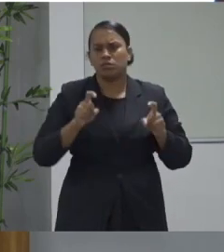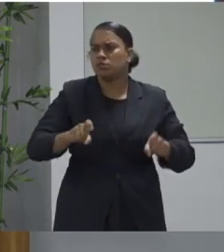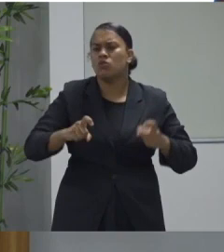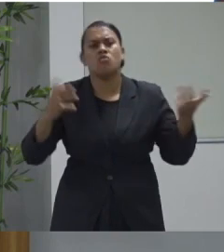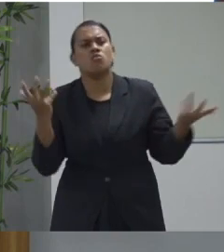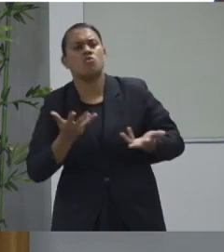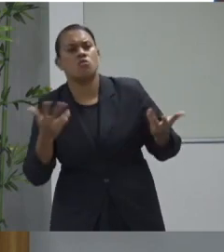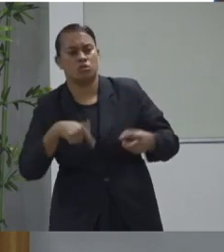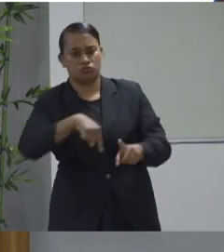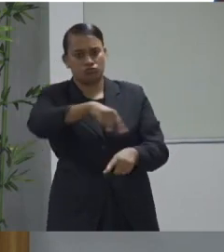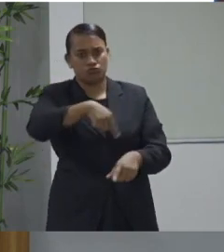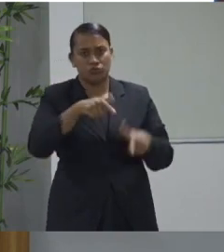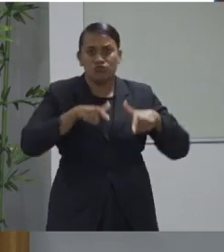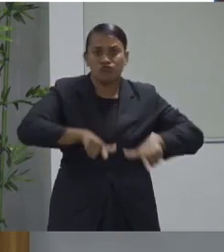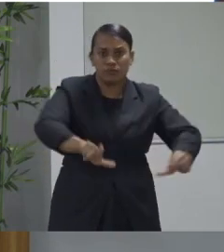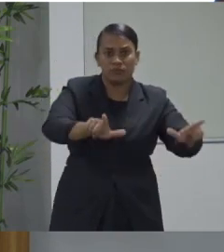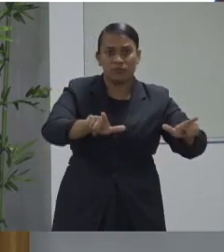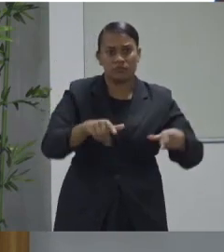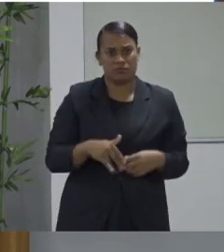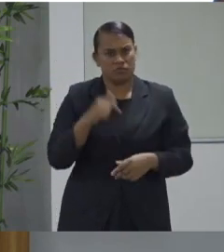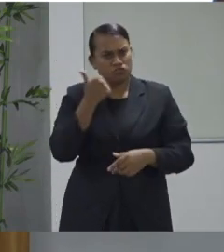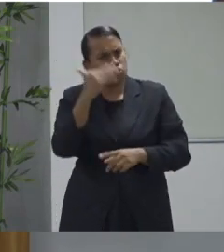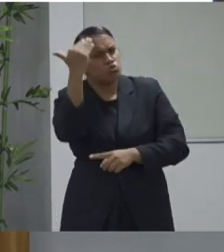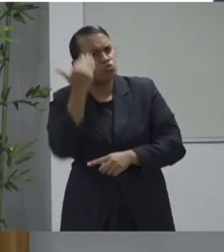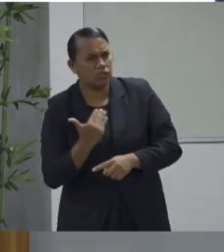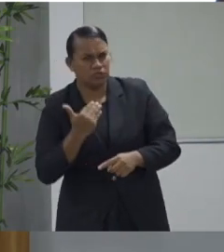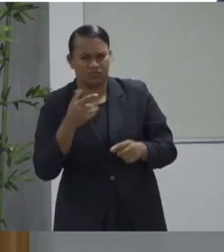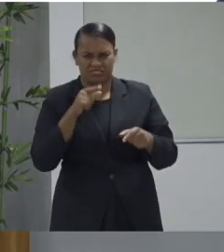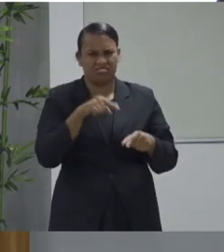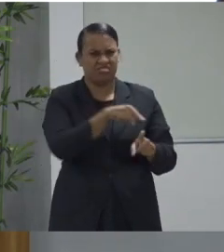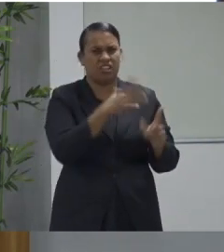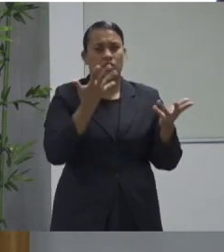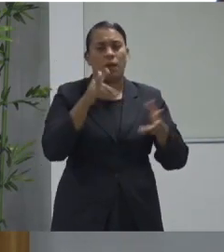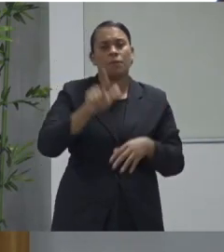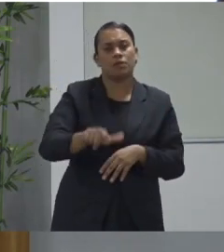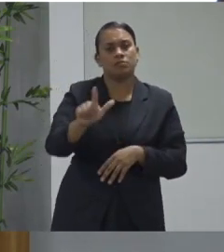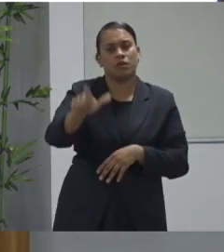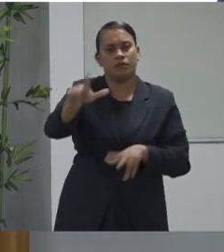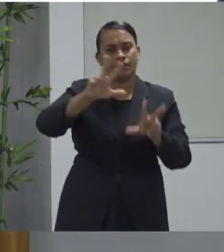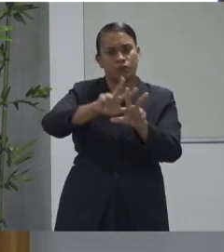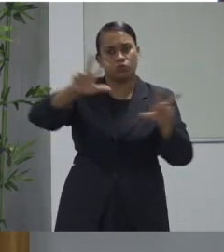travels and his brief stay at Lambasa.